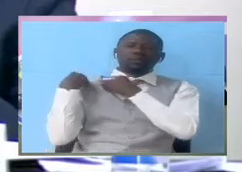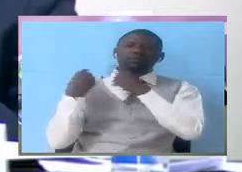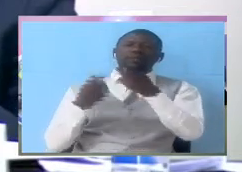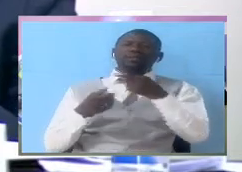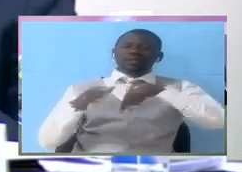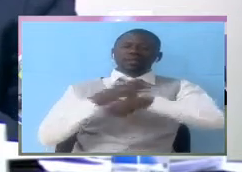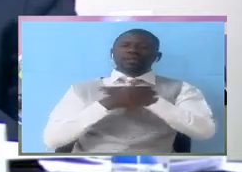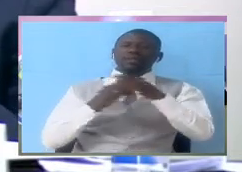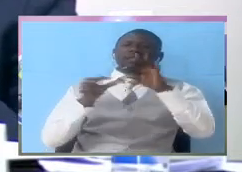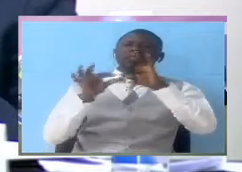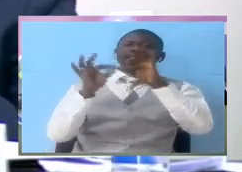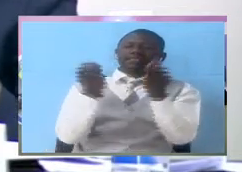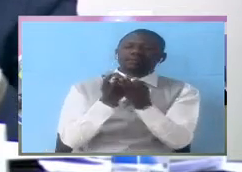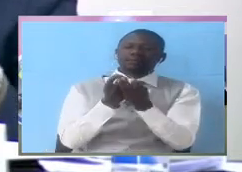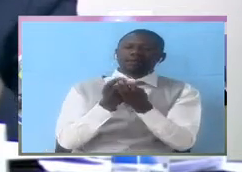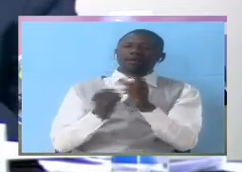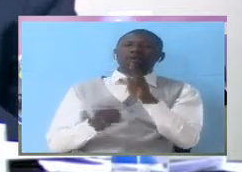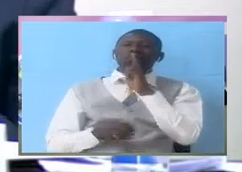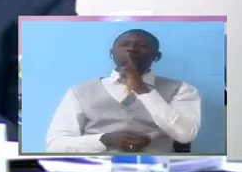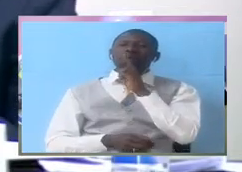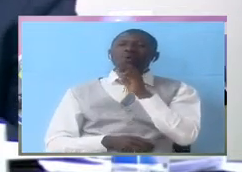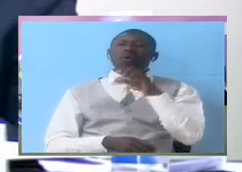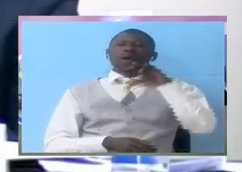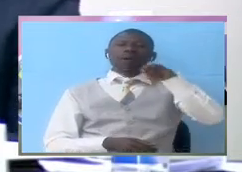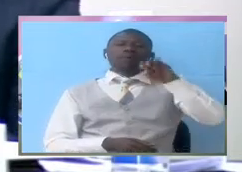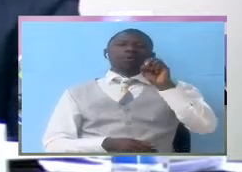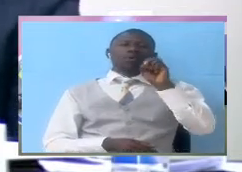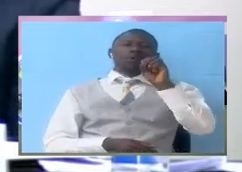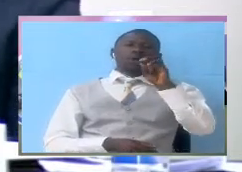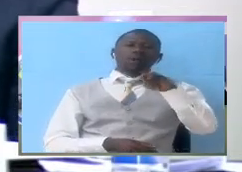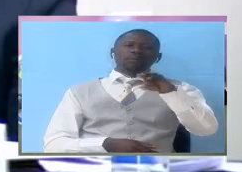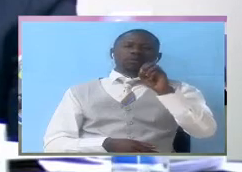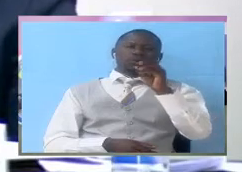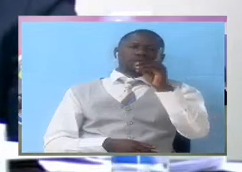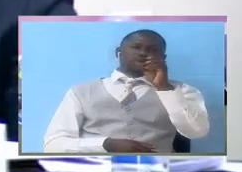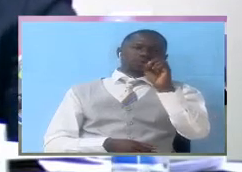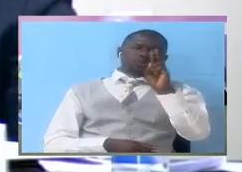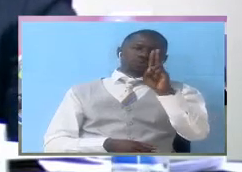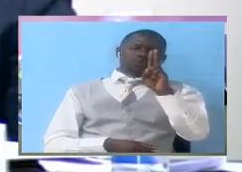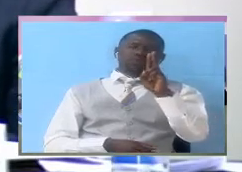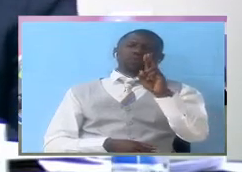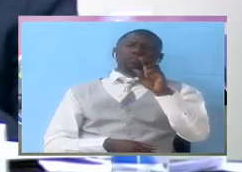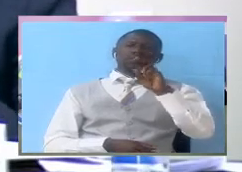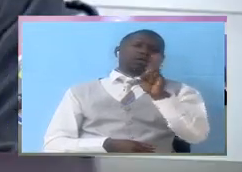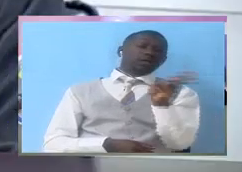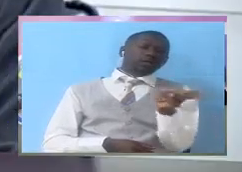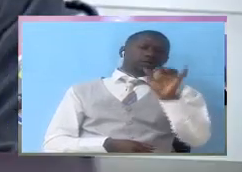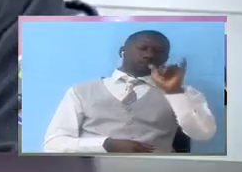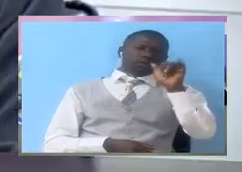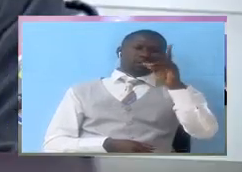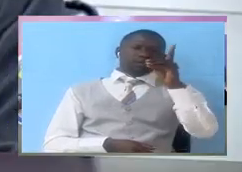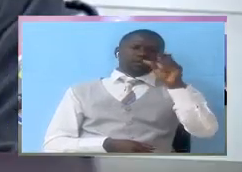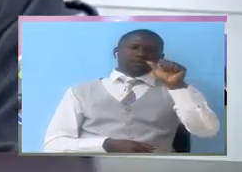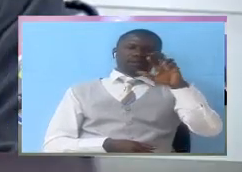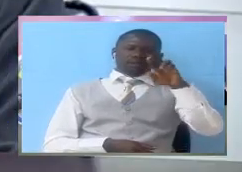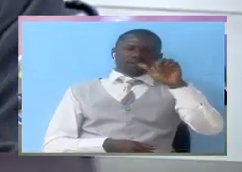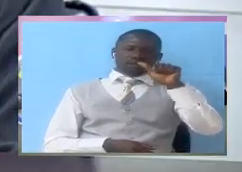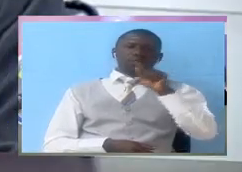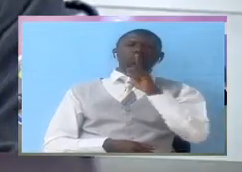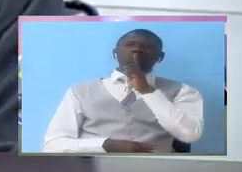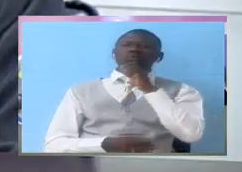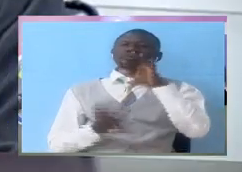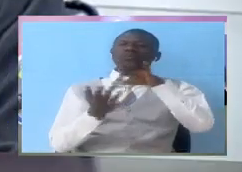Momodou Haidara, who was chosen by General Tamba and the president. Wax nga ñu tamit ne NIA ki